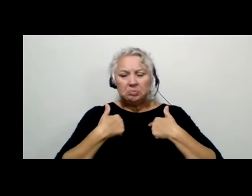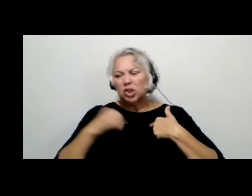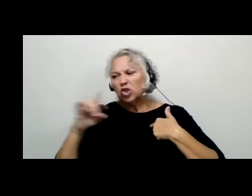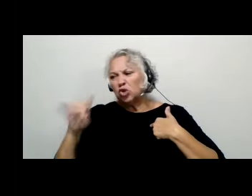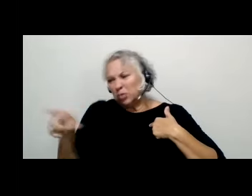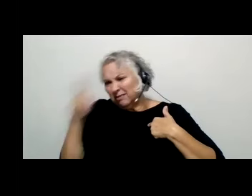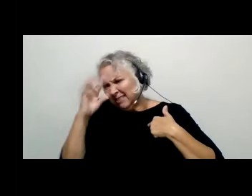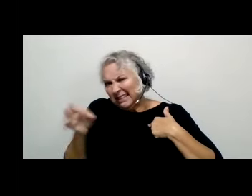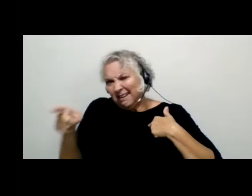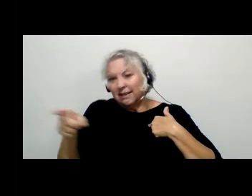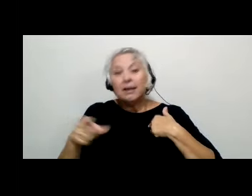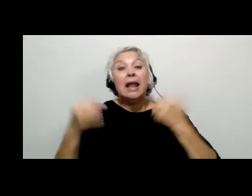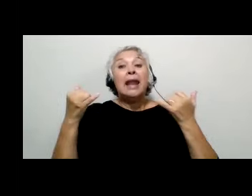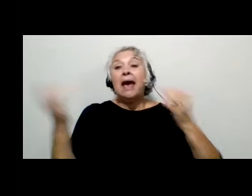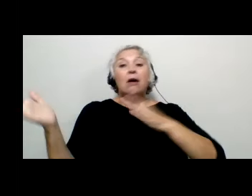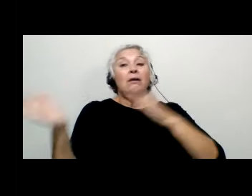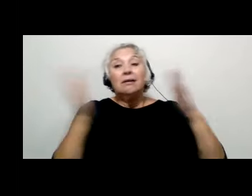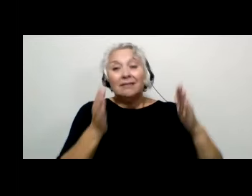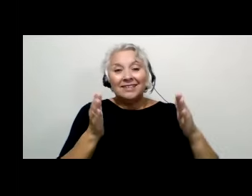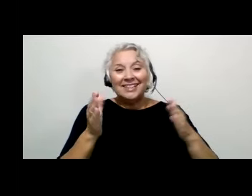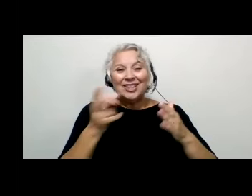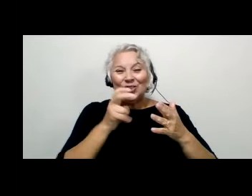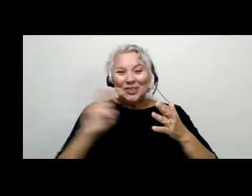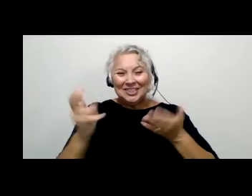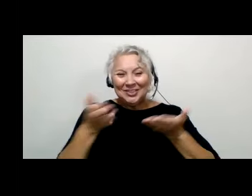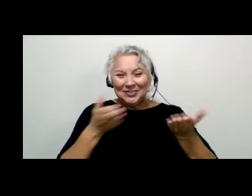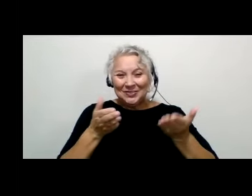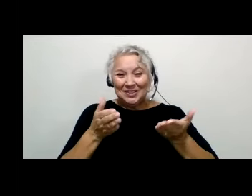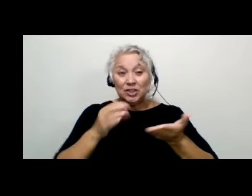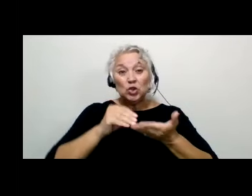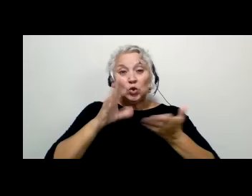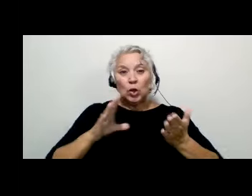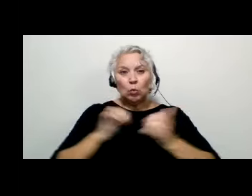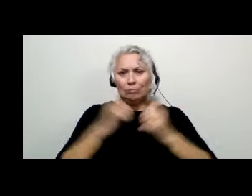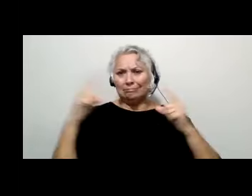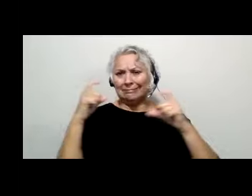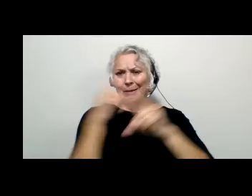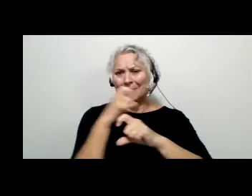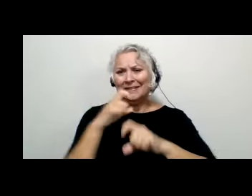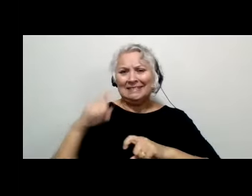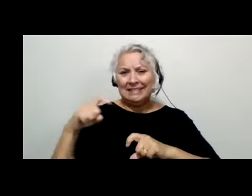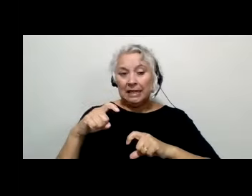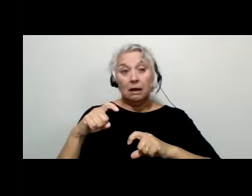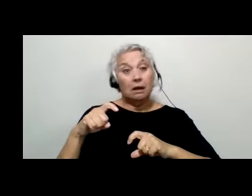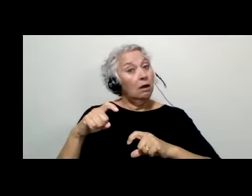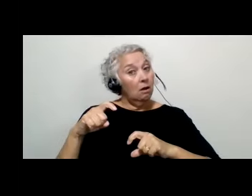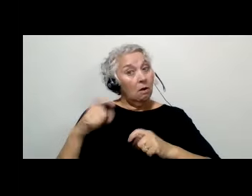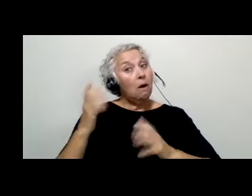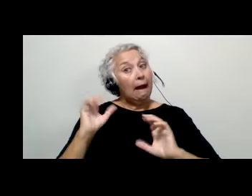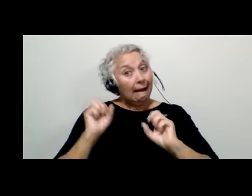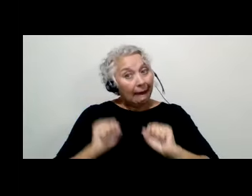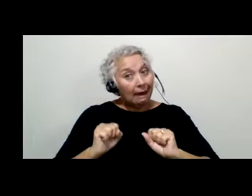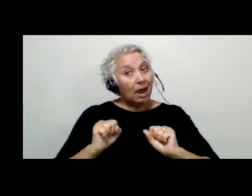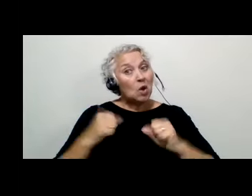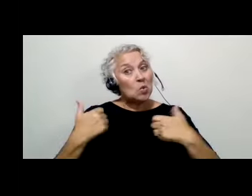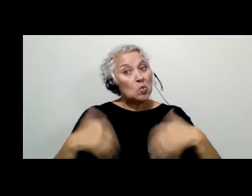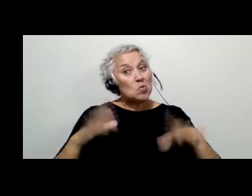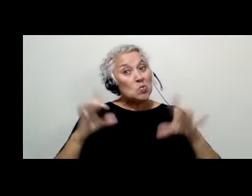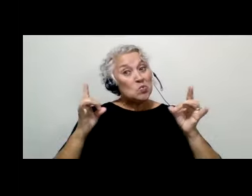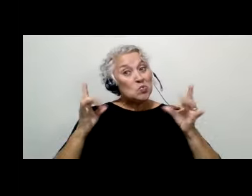So now we get to providing transition services to students with complex needs. And that can provide quite a